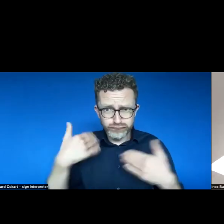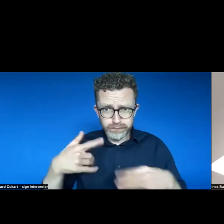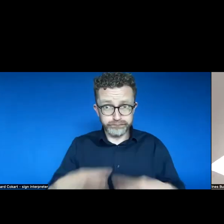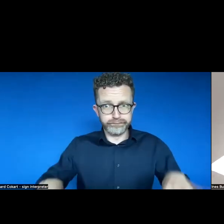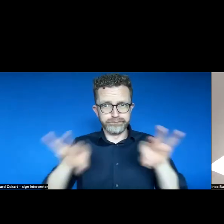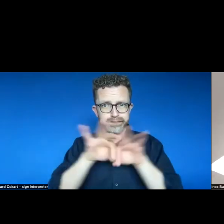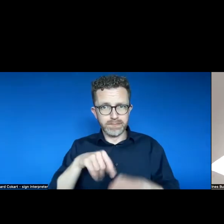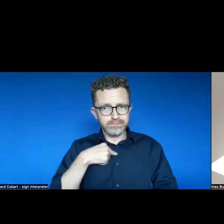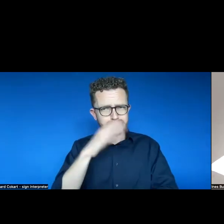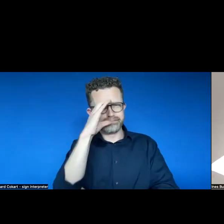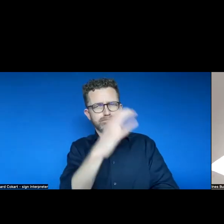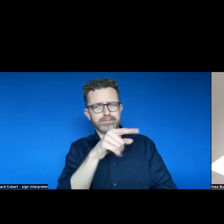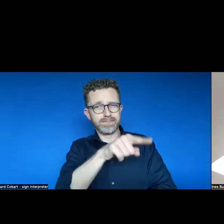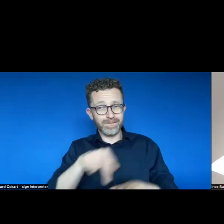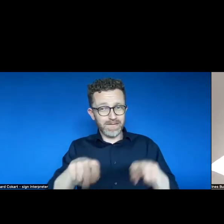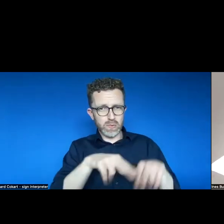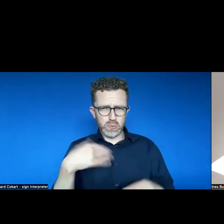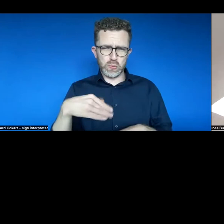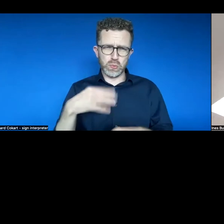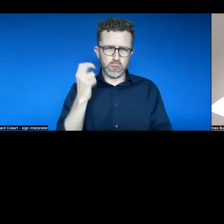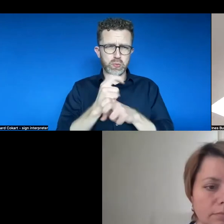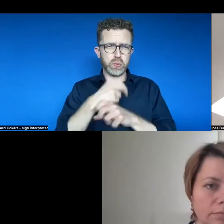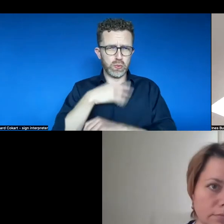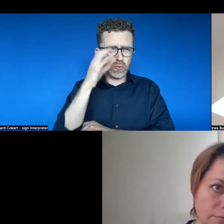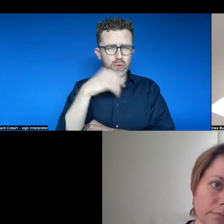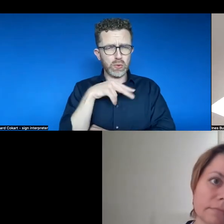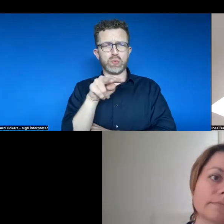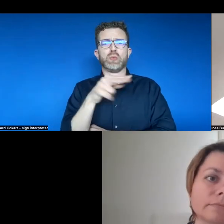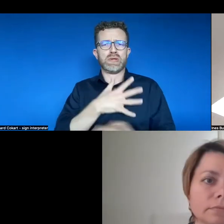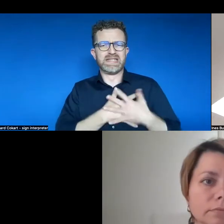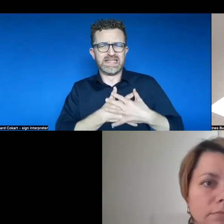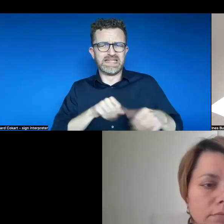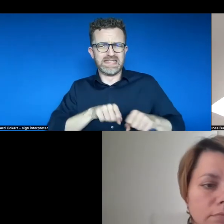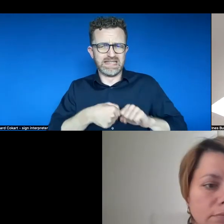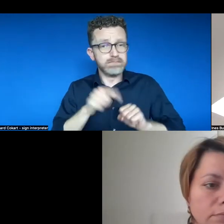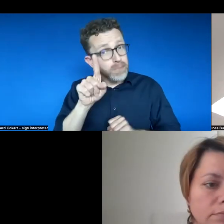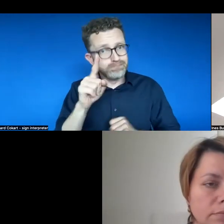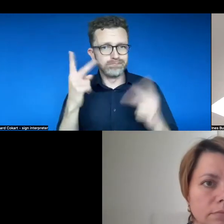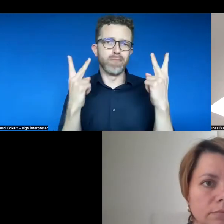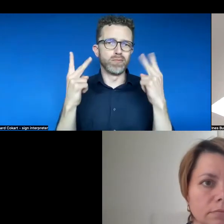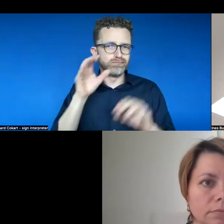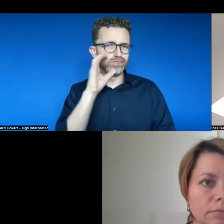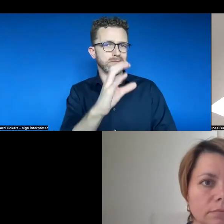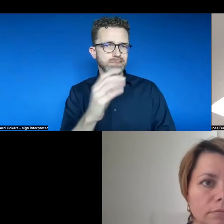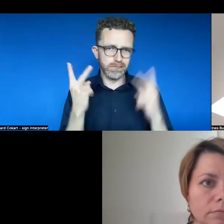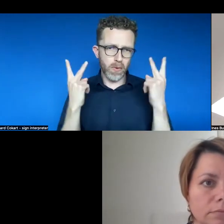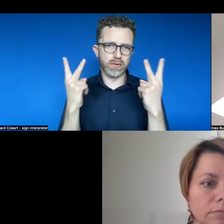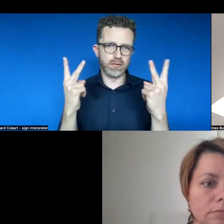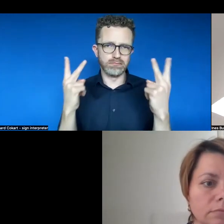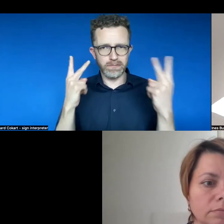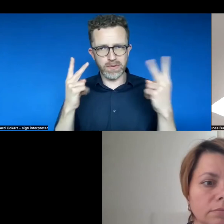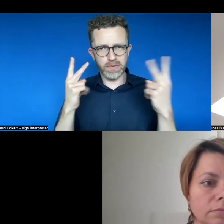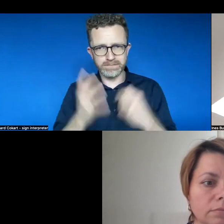introduce Mariana Onufric, who will share with us a little bit the perspective of families of children